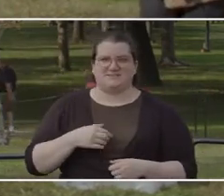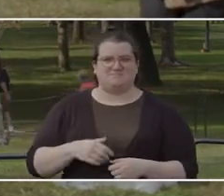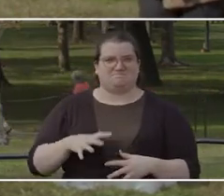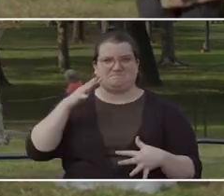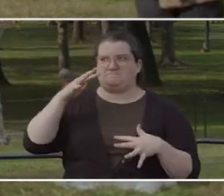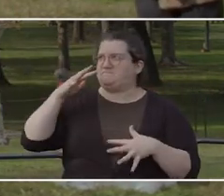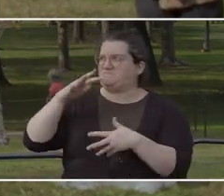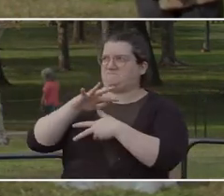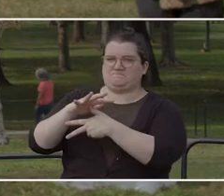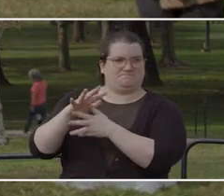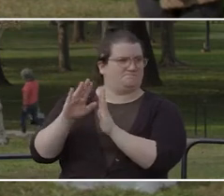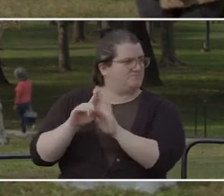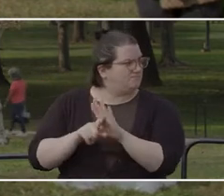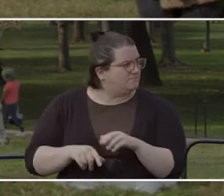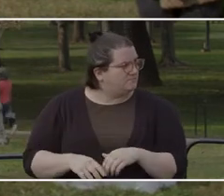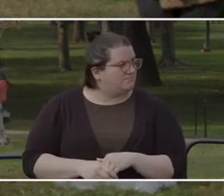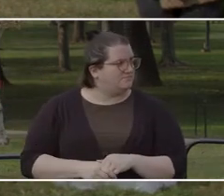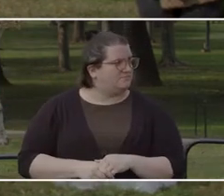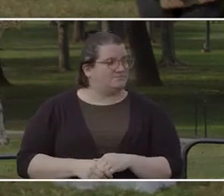All the way, 30 years.